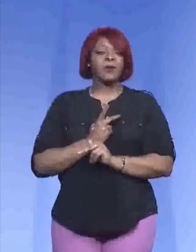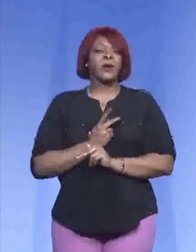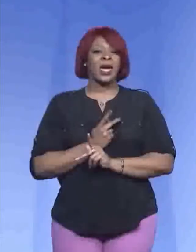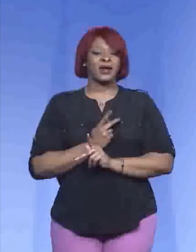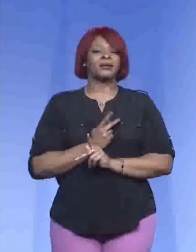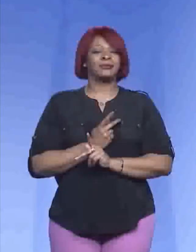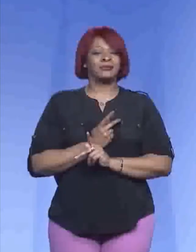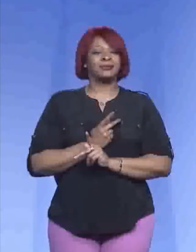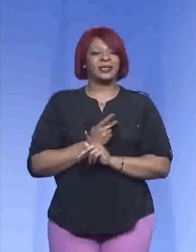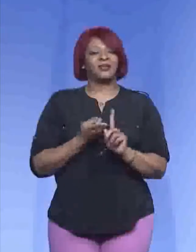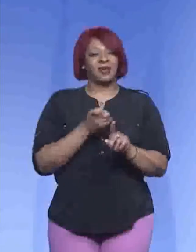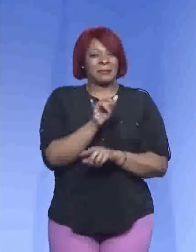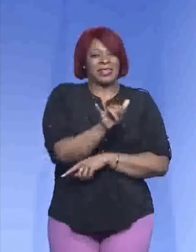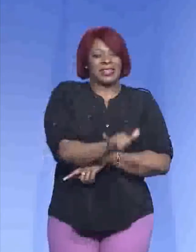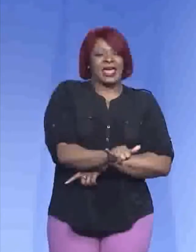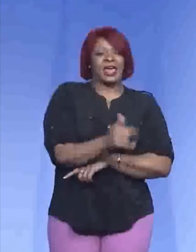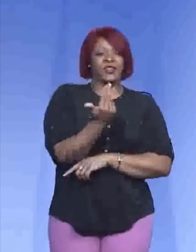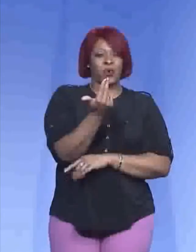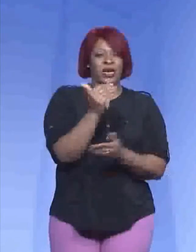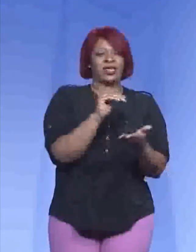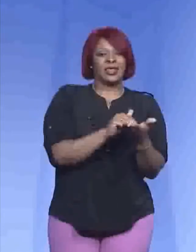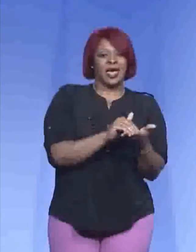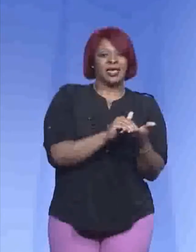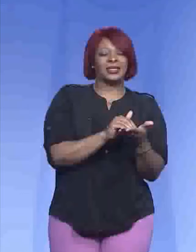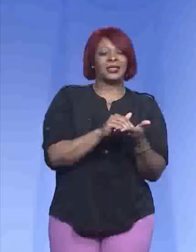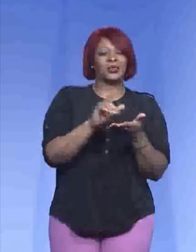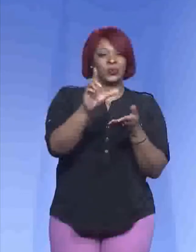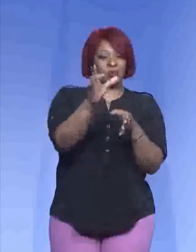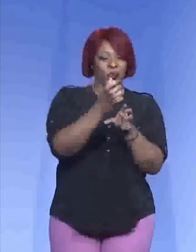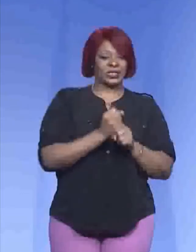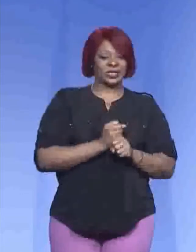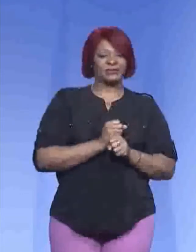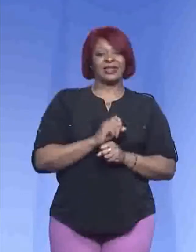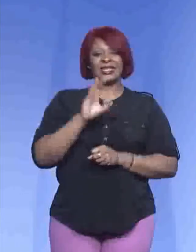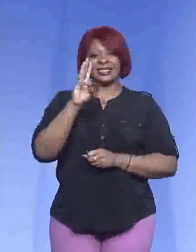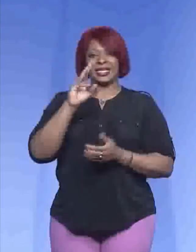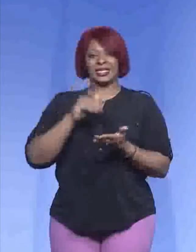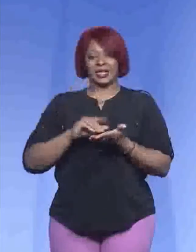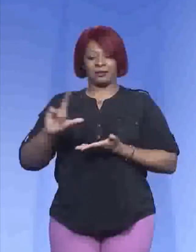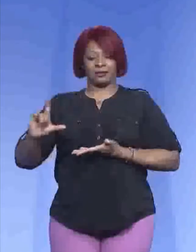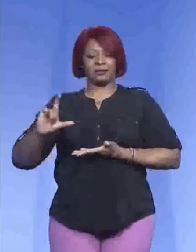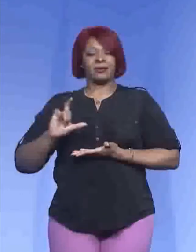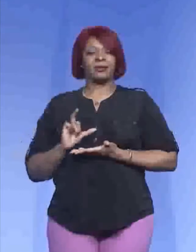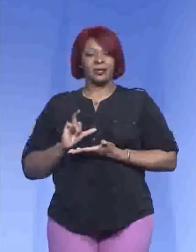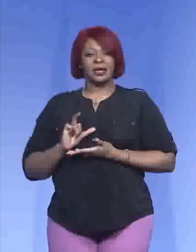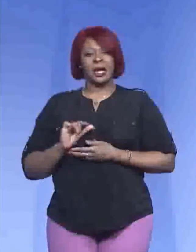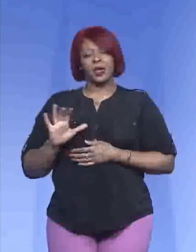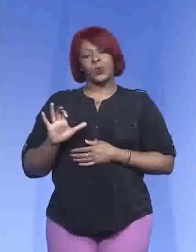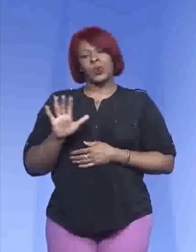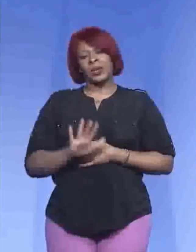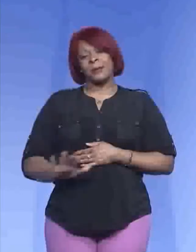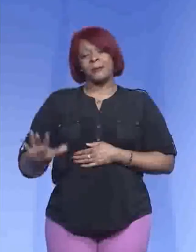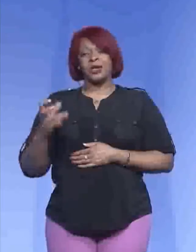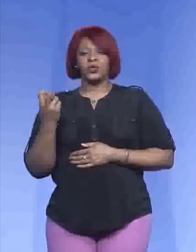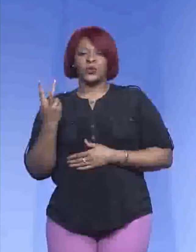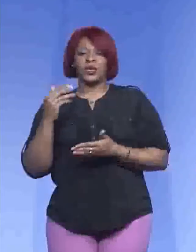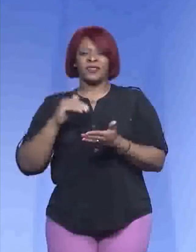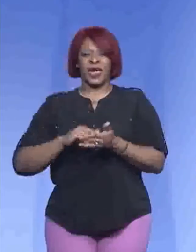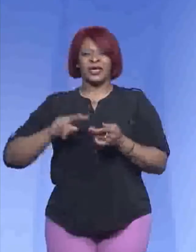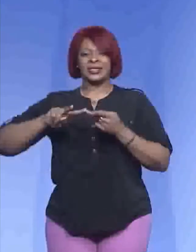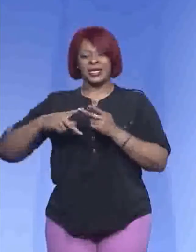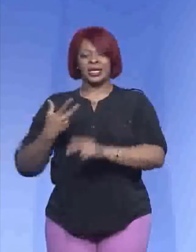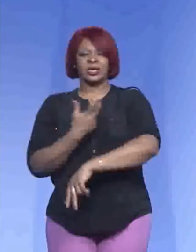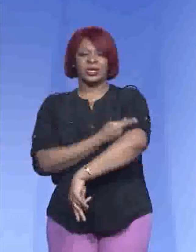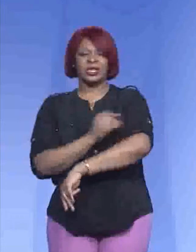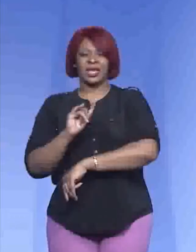if out of those 13,000, I was receiving 6,000 first doses, and I was doing about 12,000 second doses,